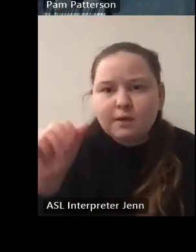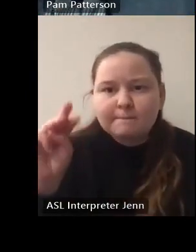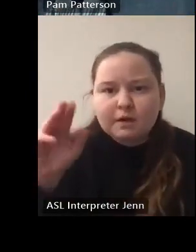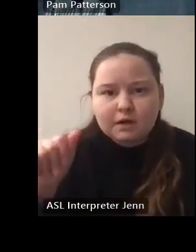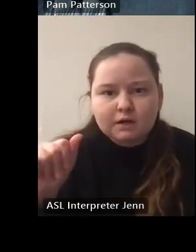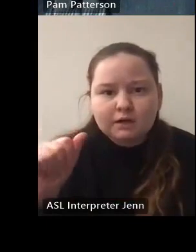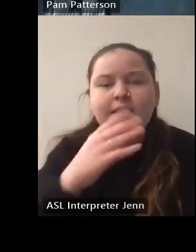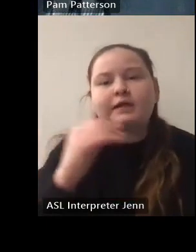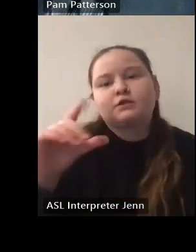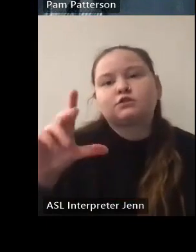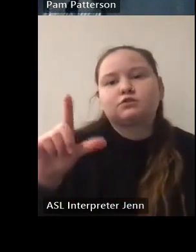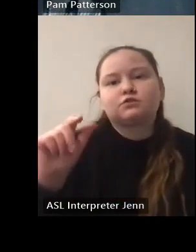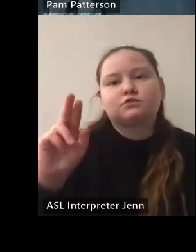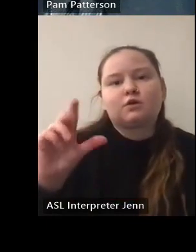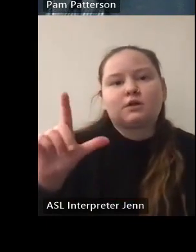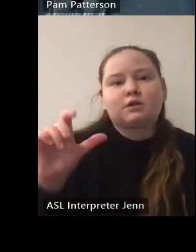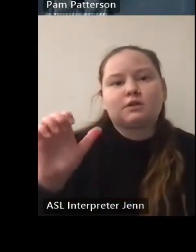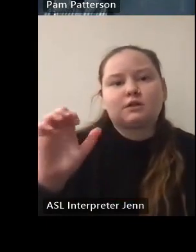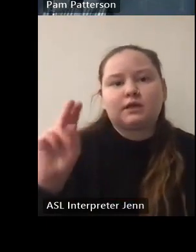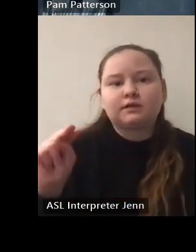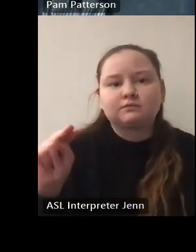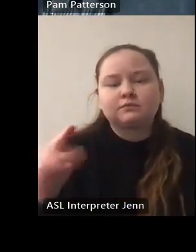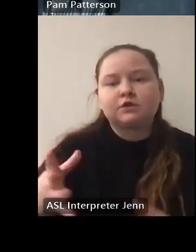in grad studies now.